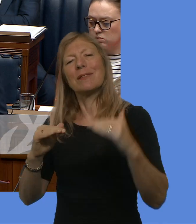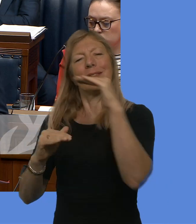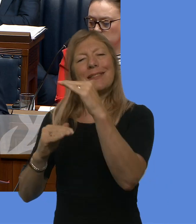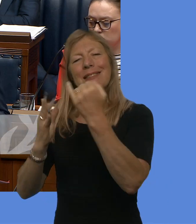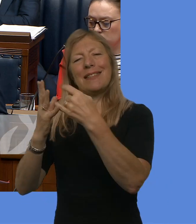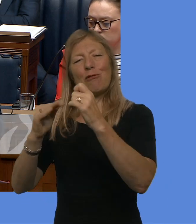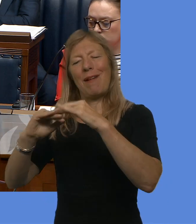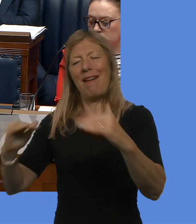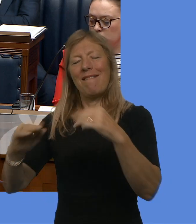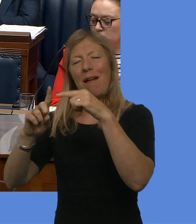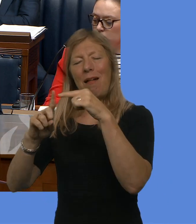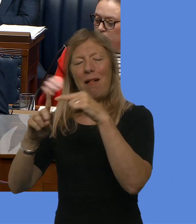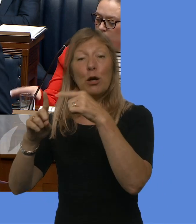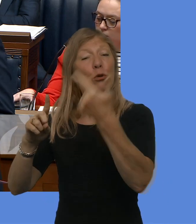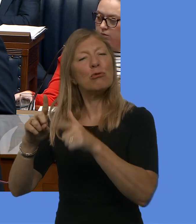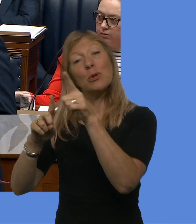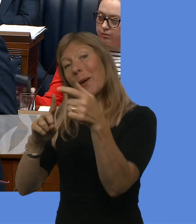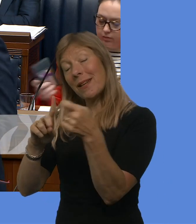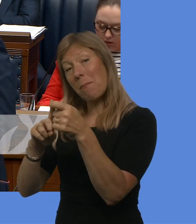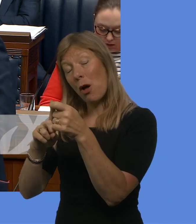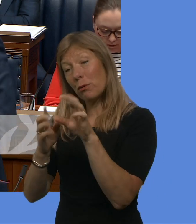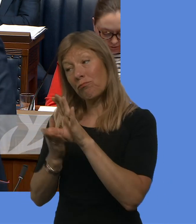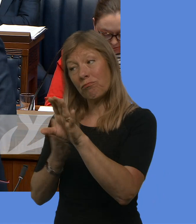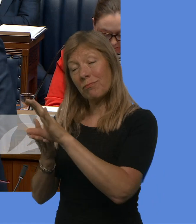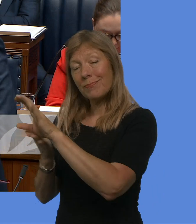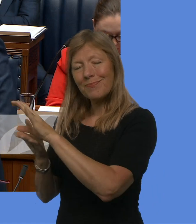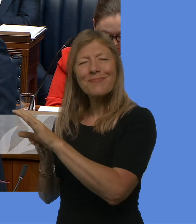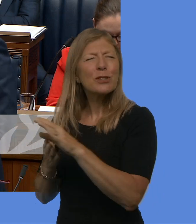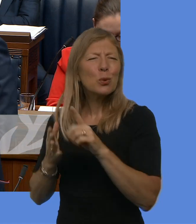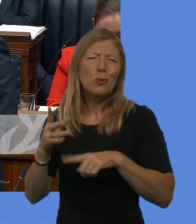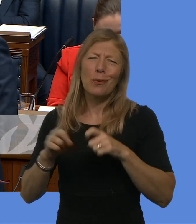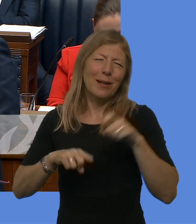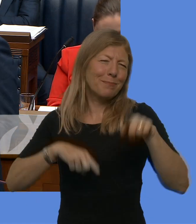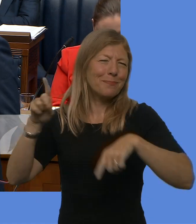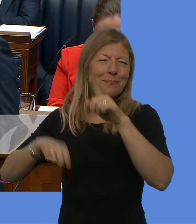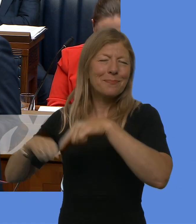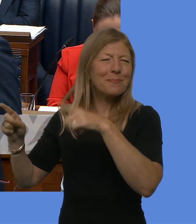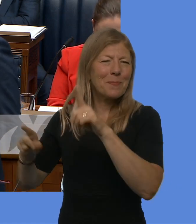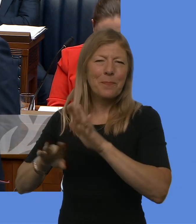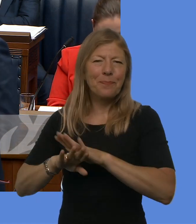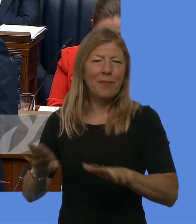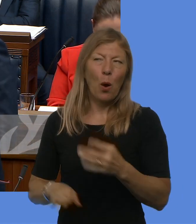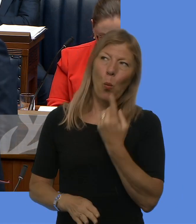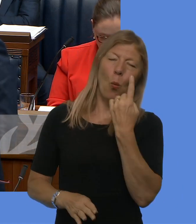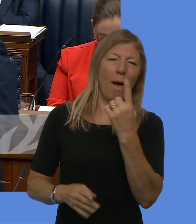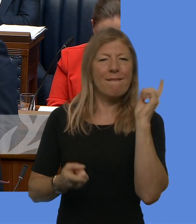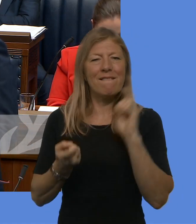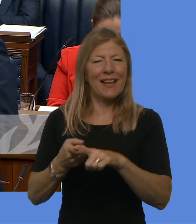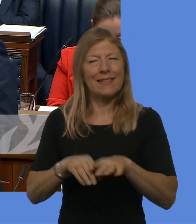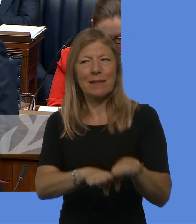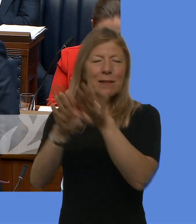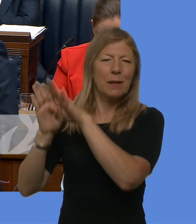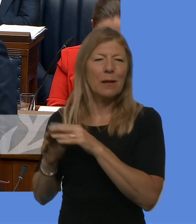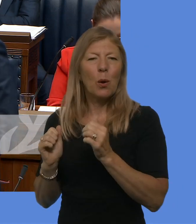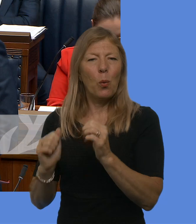So there are a range of different support measures that exists, and there isn't one uniform approach,